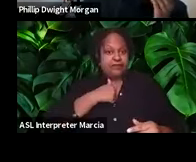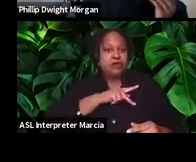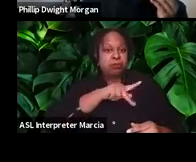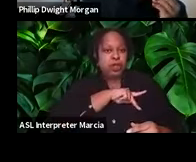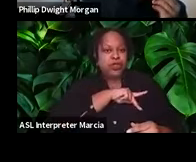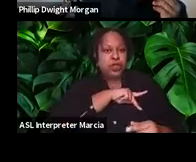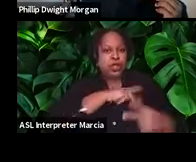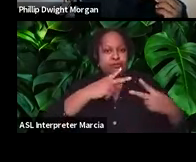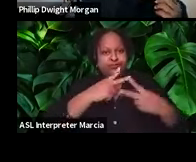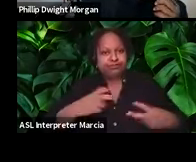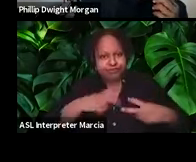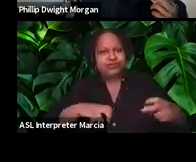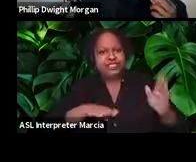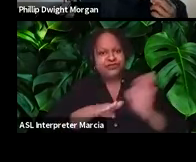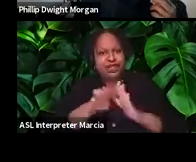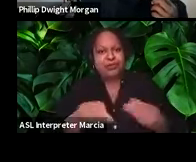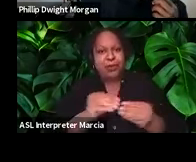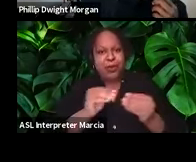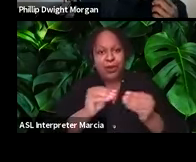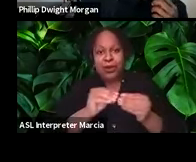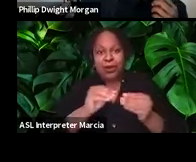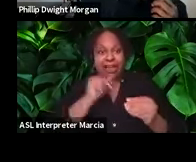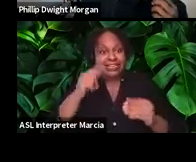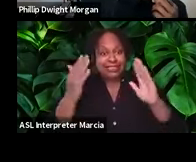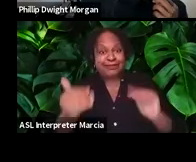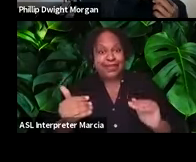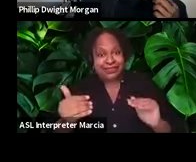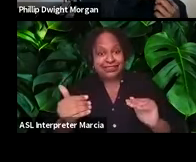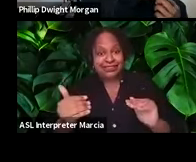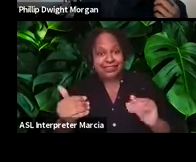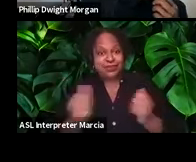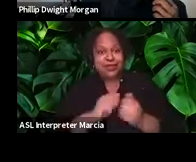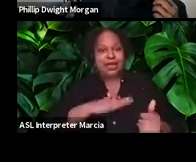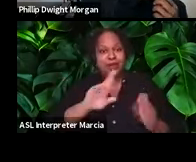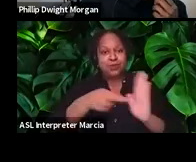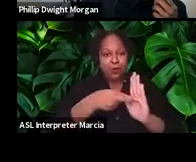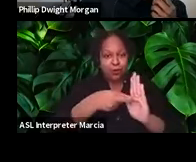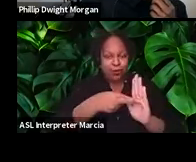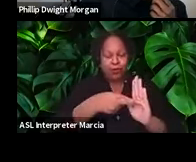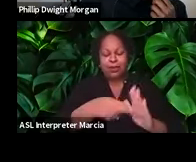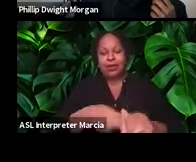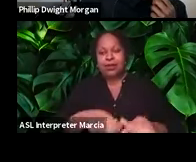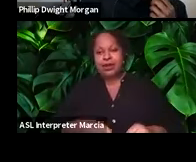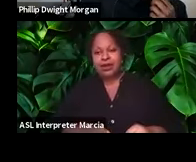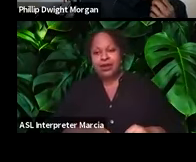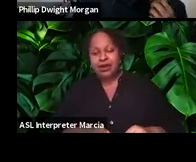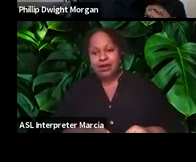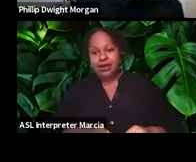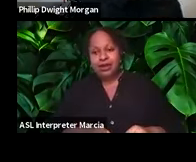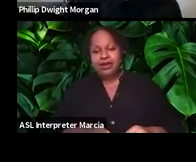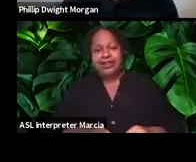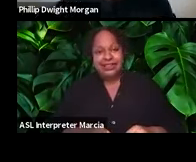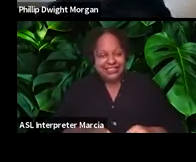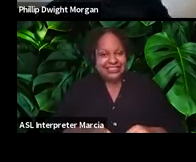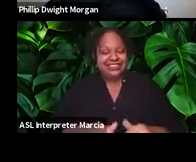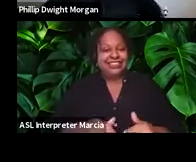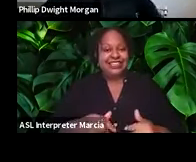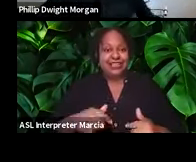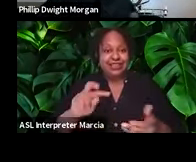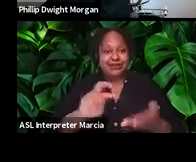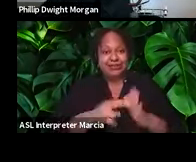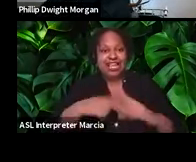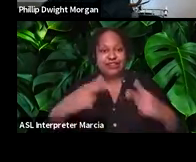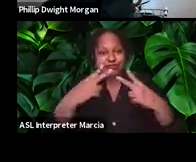along with this role that I didn't necessarily anticipate. And it's taken a lot of looking at my